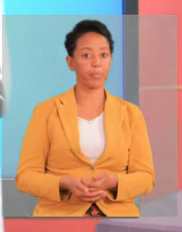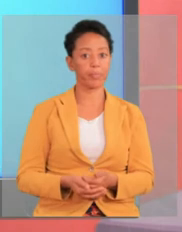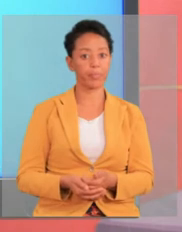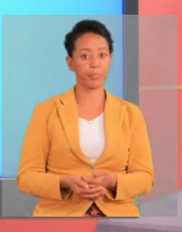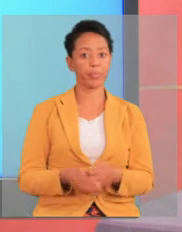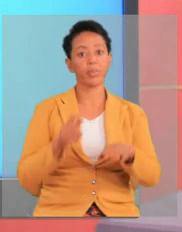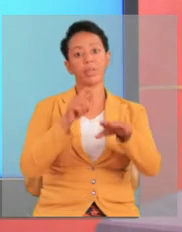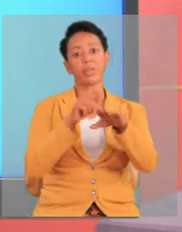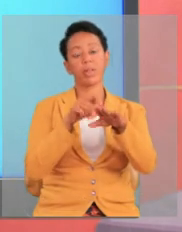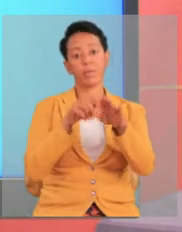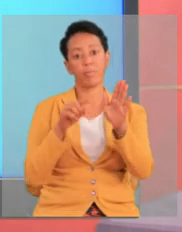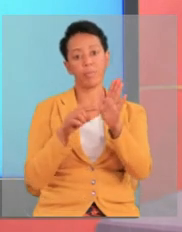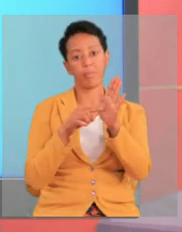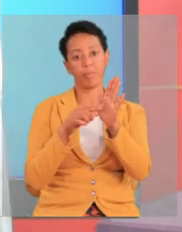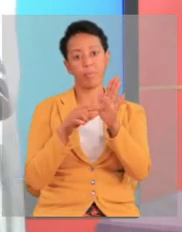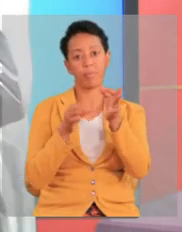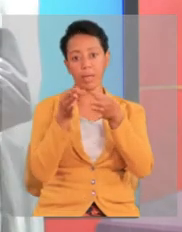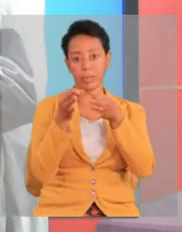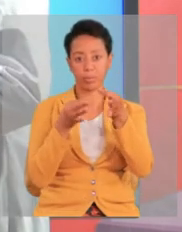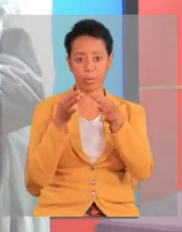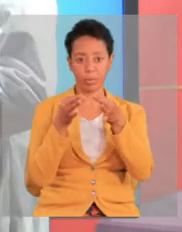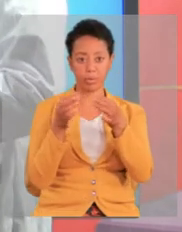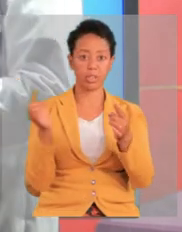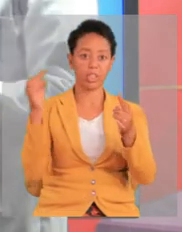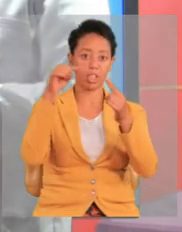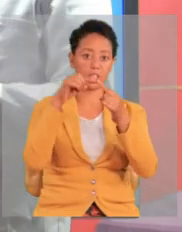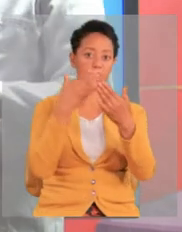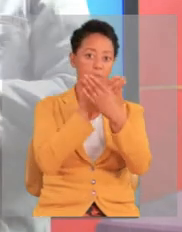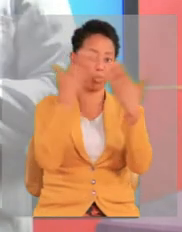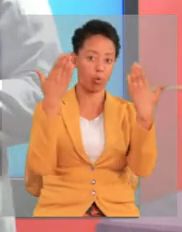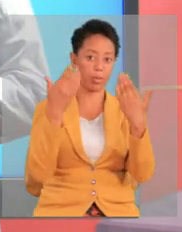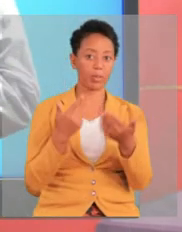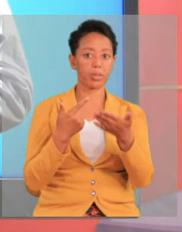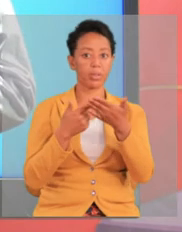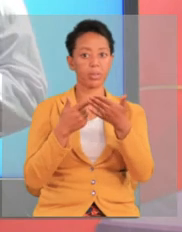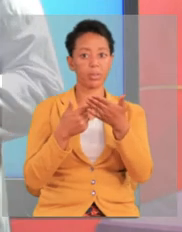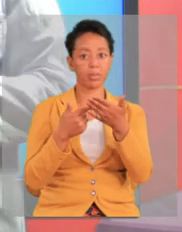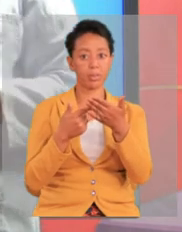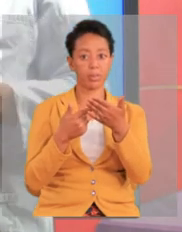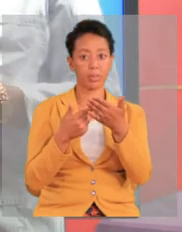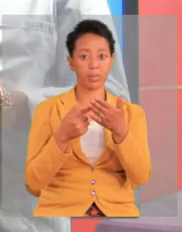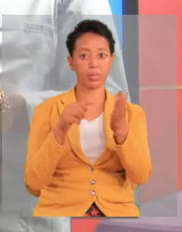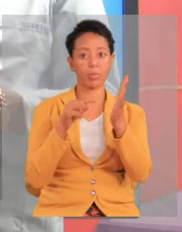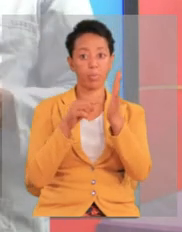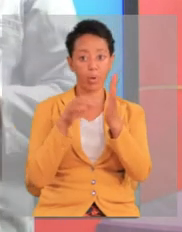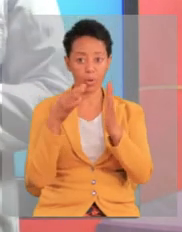There is a time expression here now. Since morning. This is what? A point of